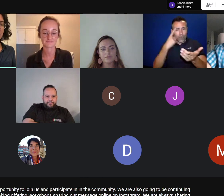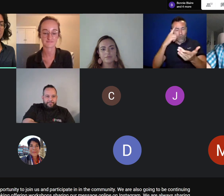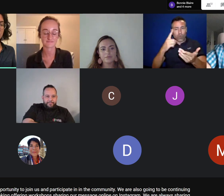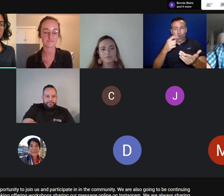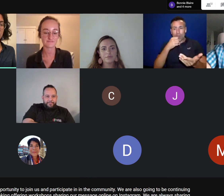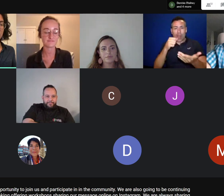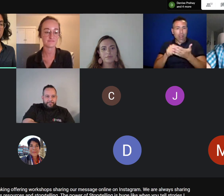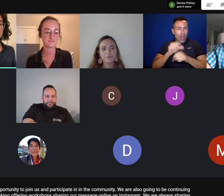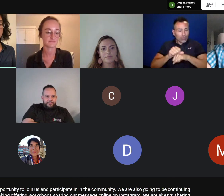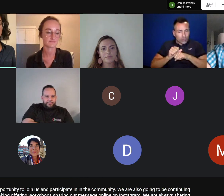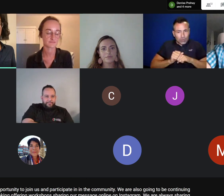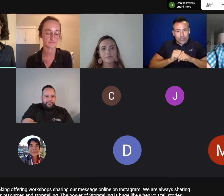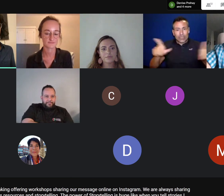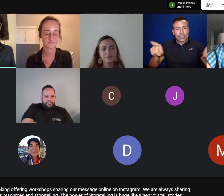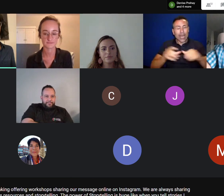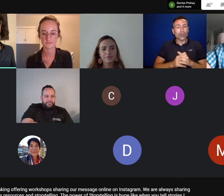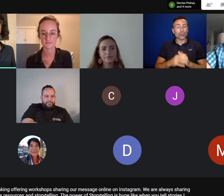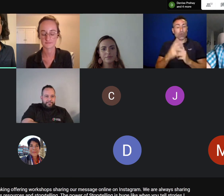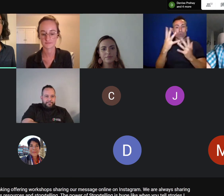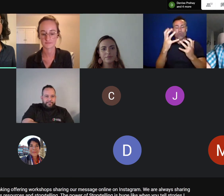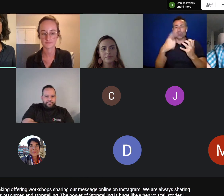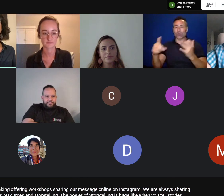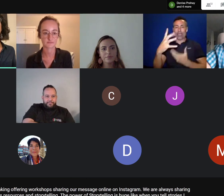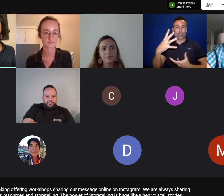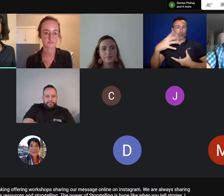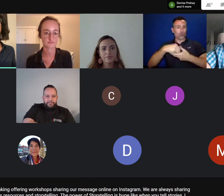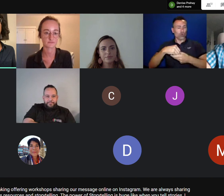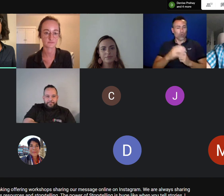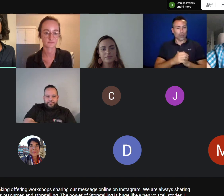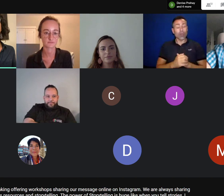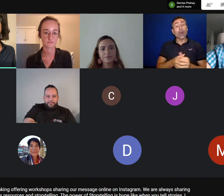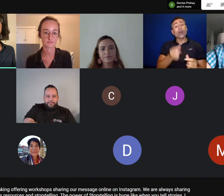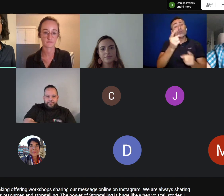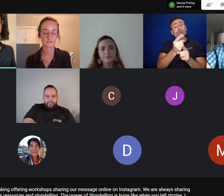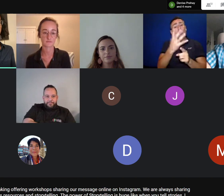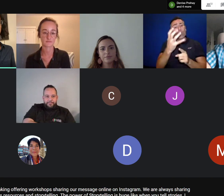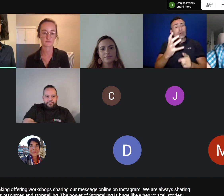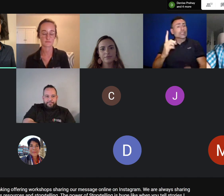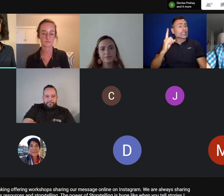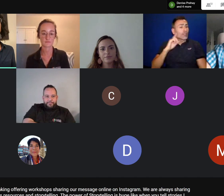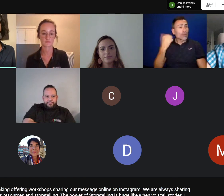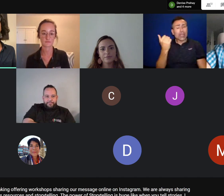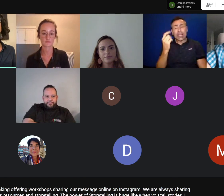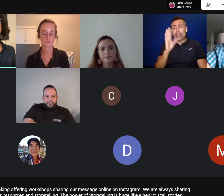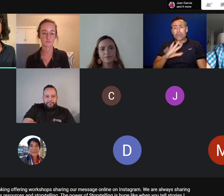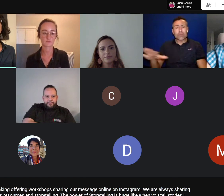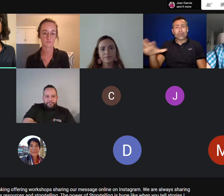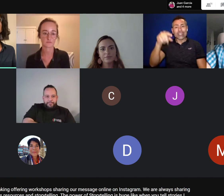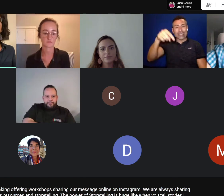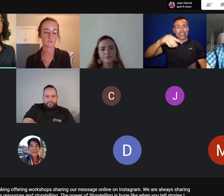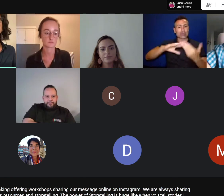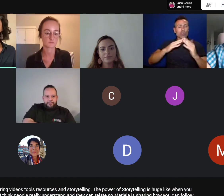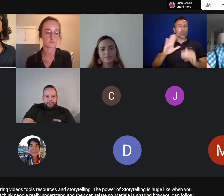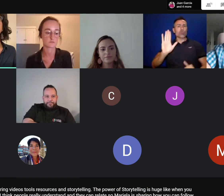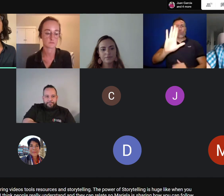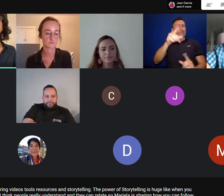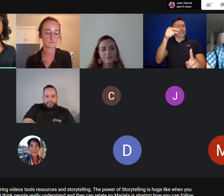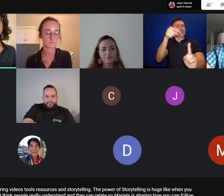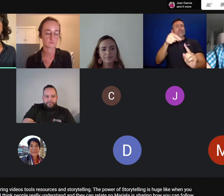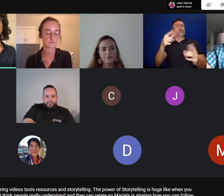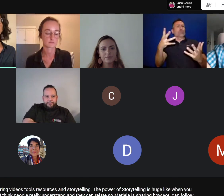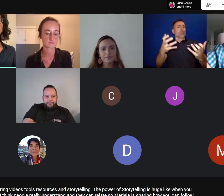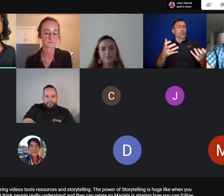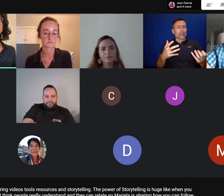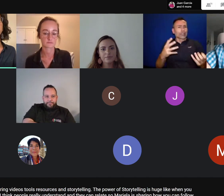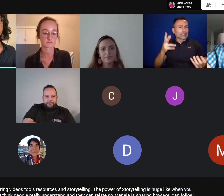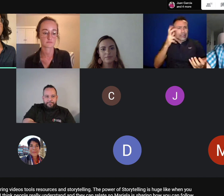of you joining us for our future events. We also want to hear from anybody in this community about what they want to see. What do you want to see